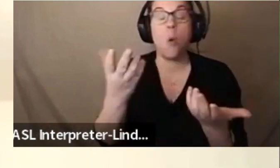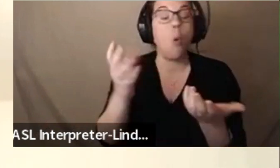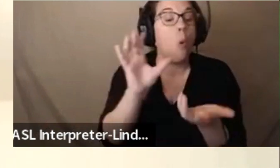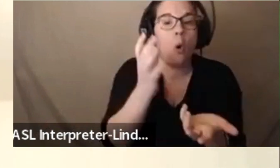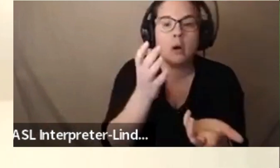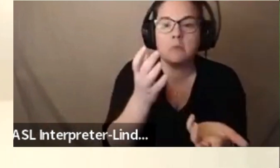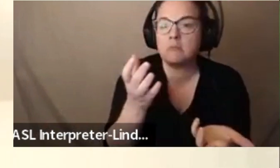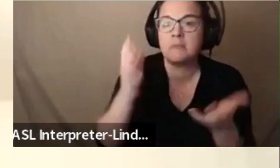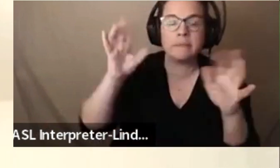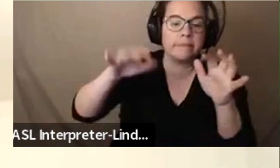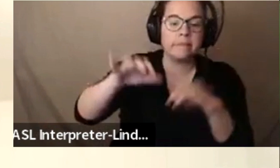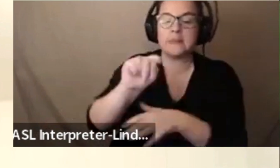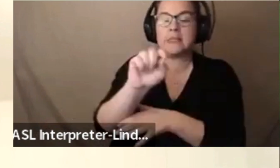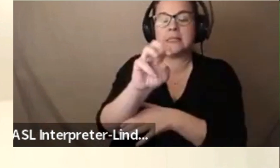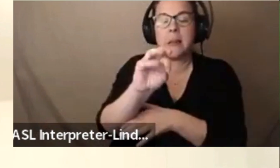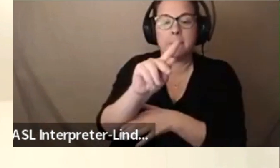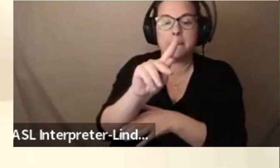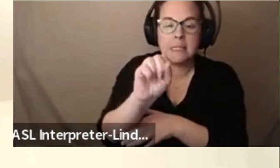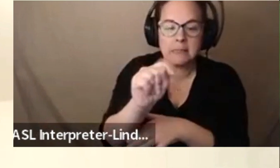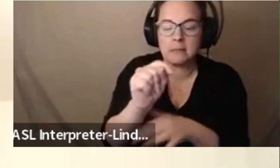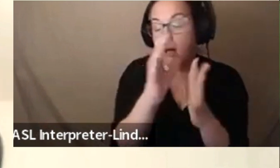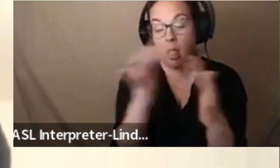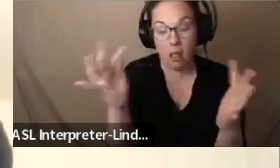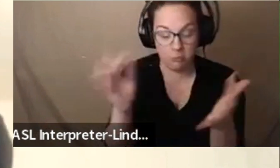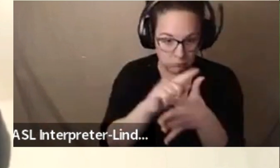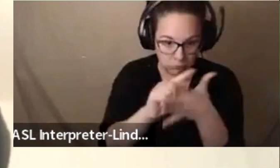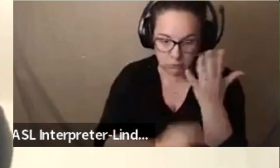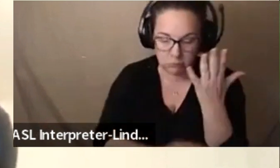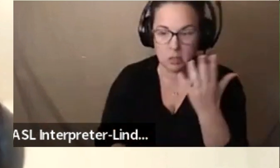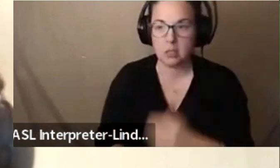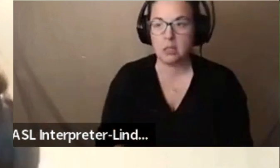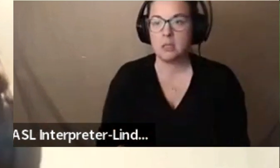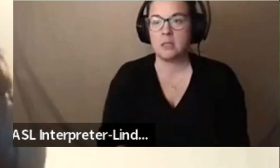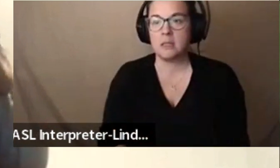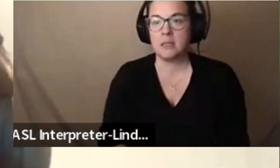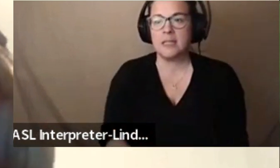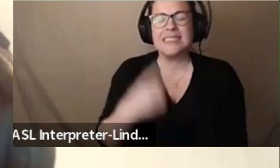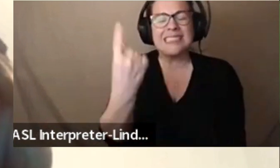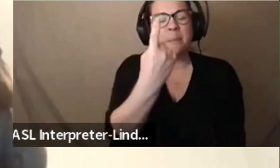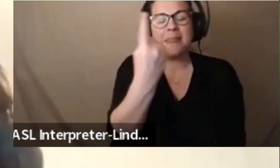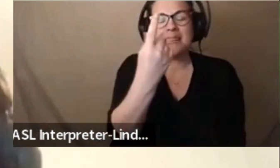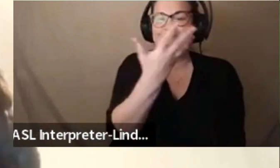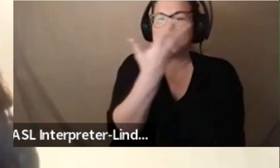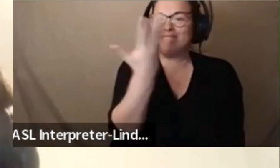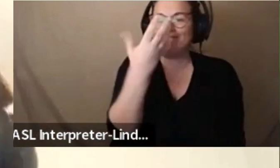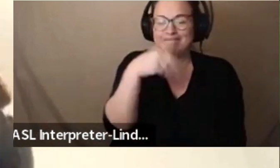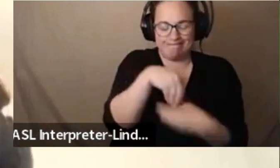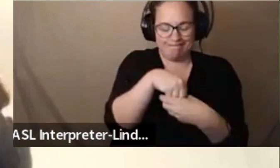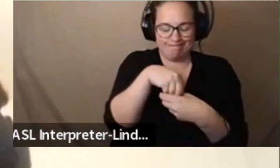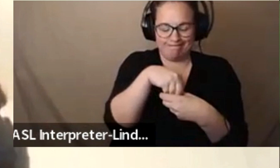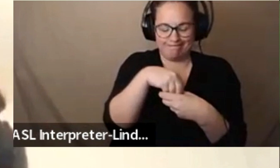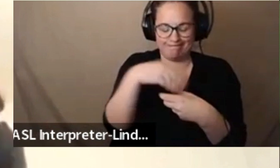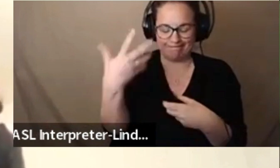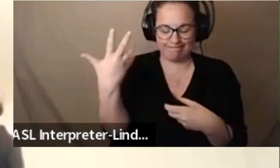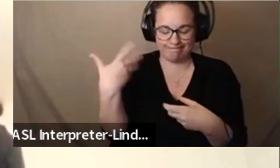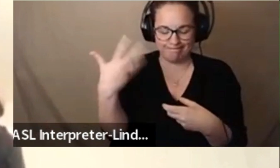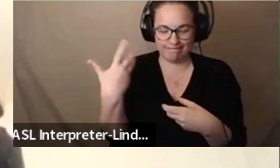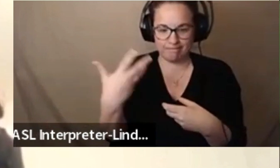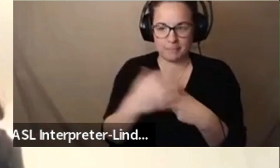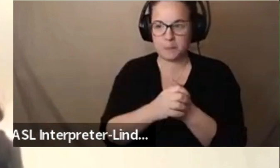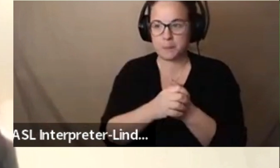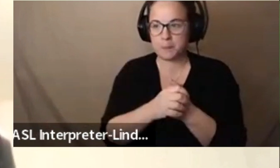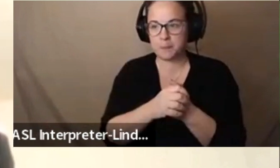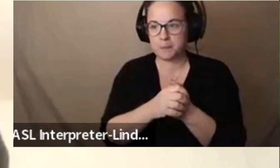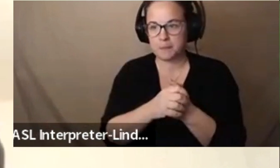even in like The Tempest or Queen Mab or anything like that, I think there's something about